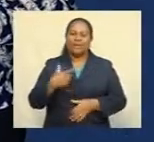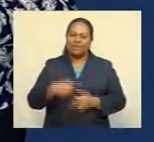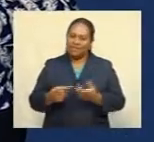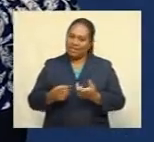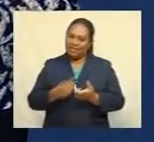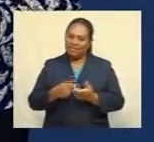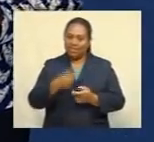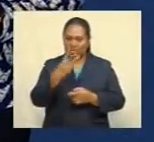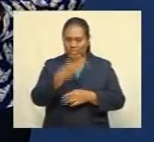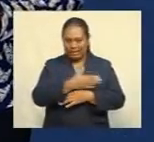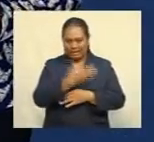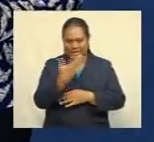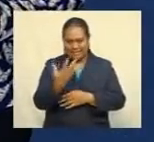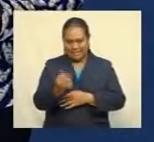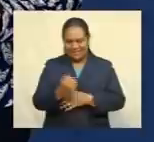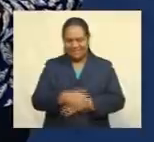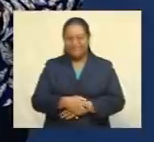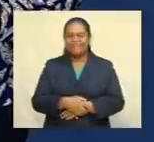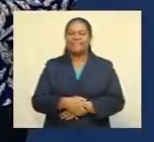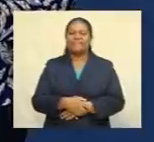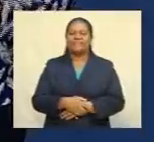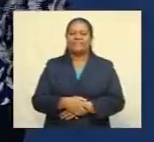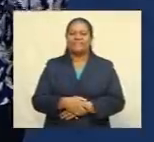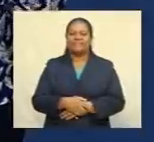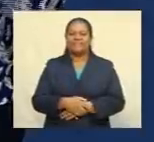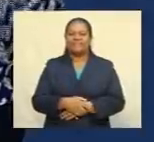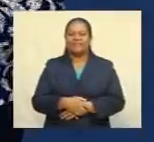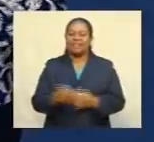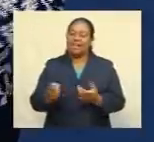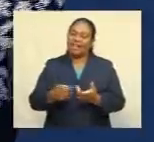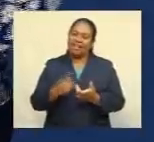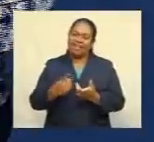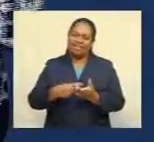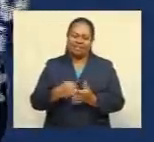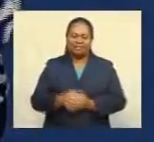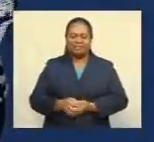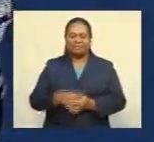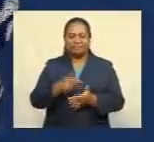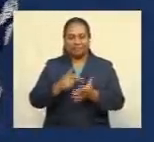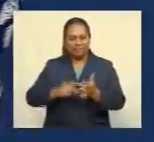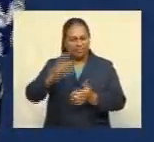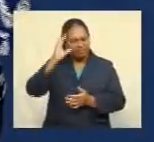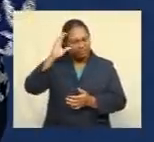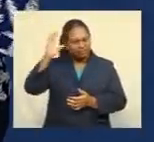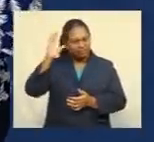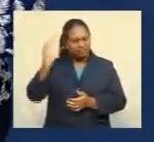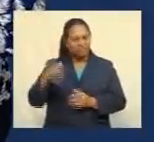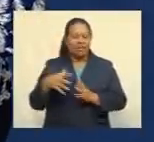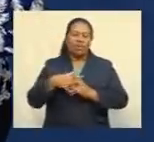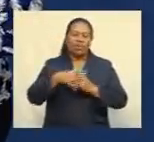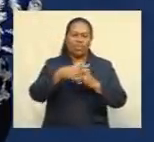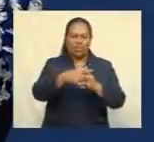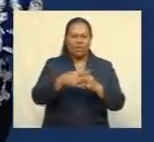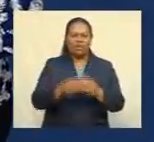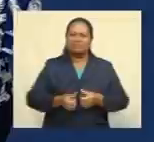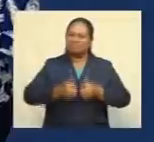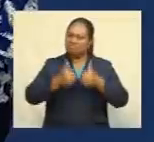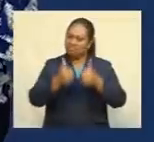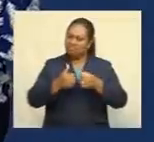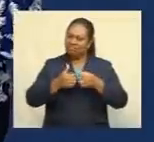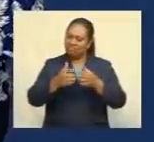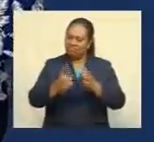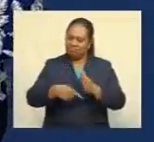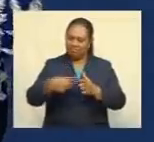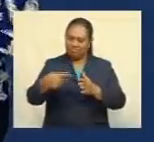3 days. Now on to the other parts of the country. The west had a nice start to the day and